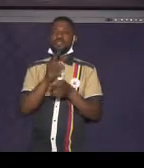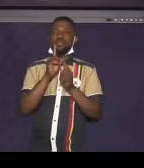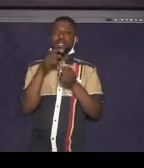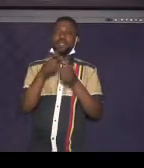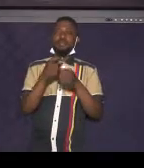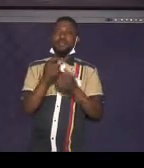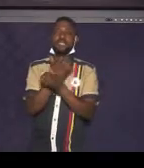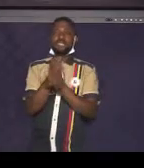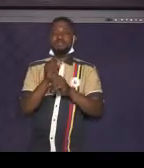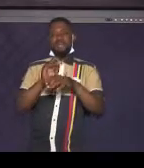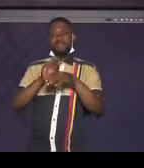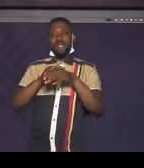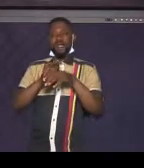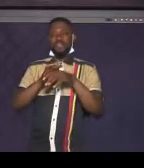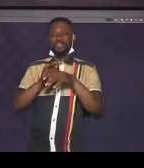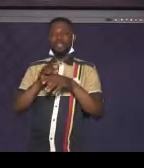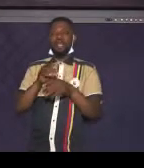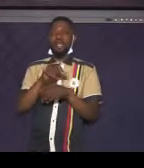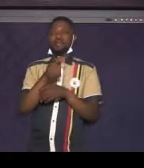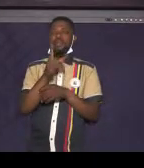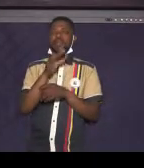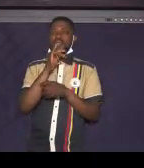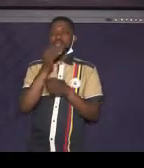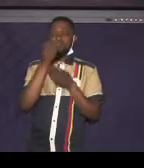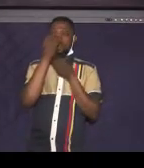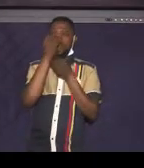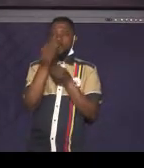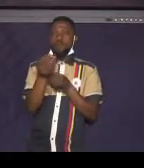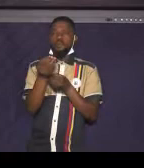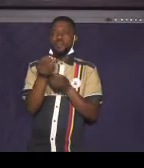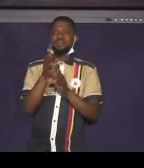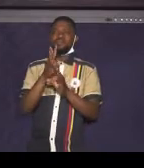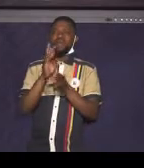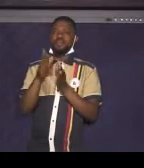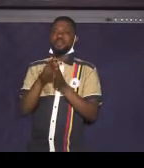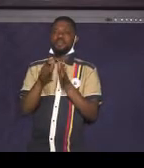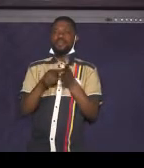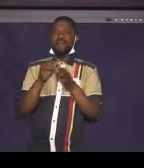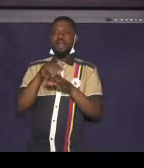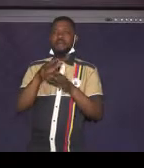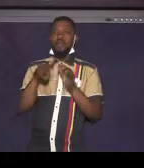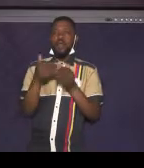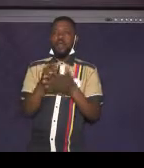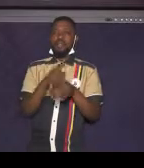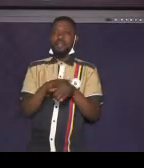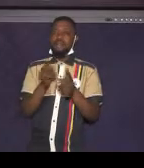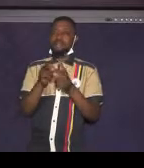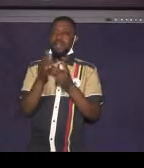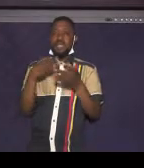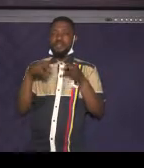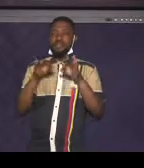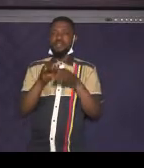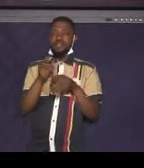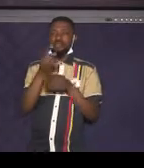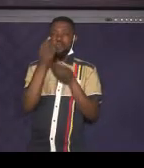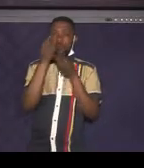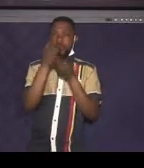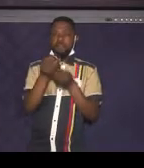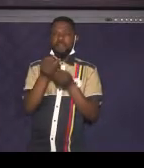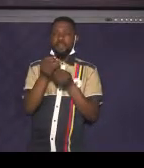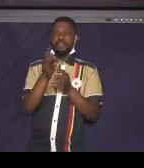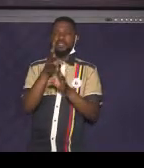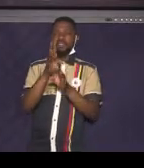safety precautions, next one is obey traffic rules at all times. It's very important you obey traffic rules